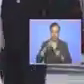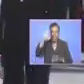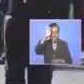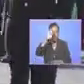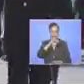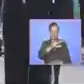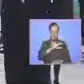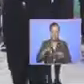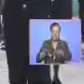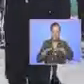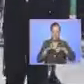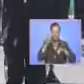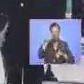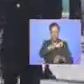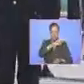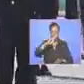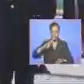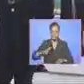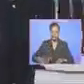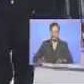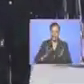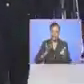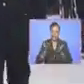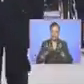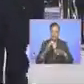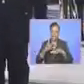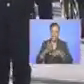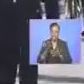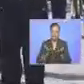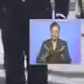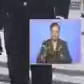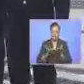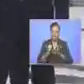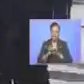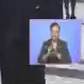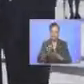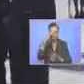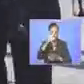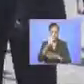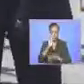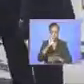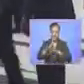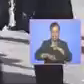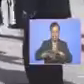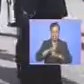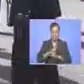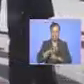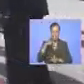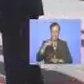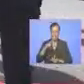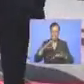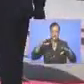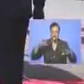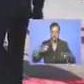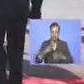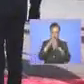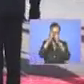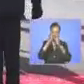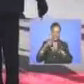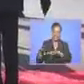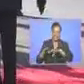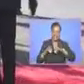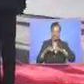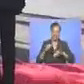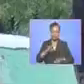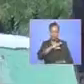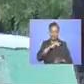Bahamas Police Force for the diplomatic service after serving in the leadership position for 7 years. He said he's confident he is leaving the police force